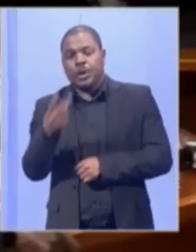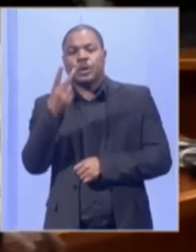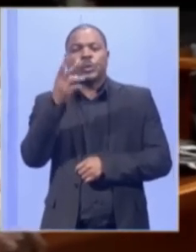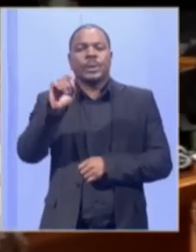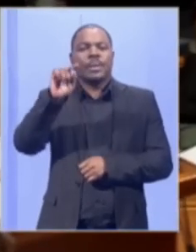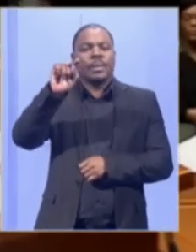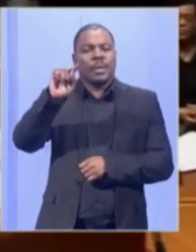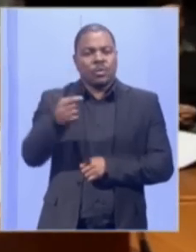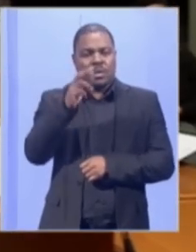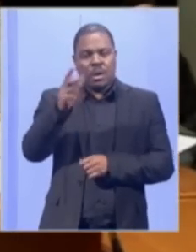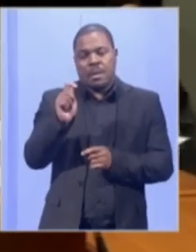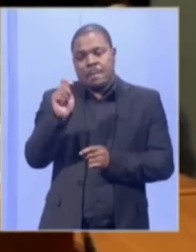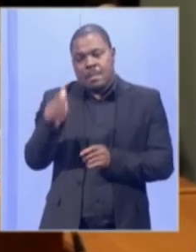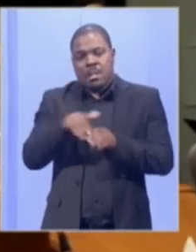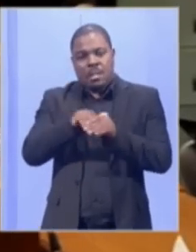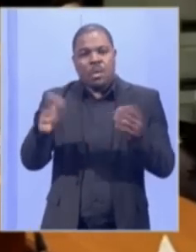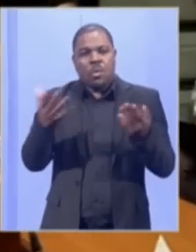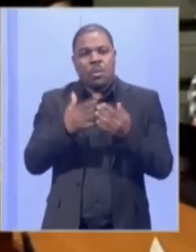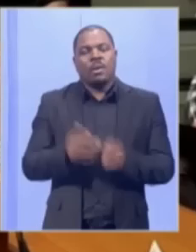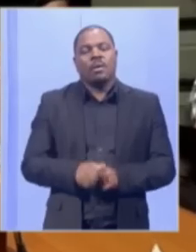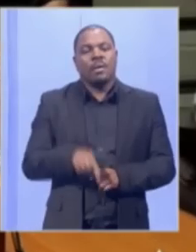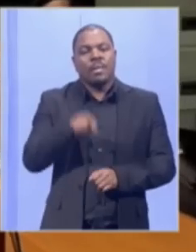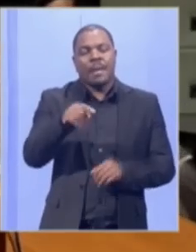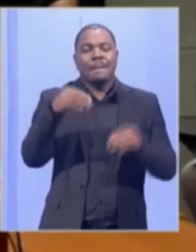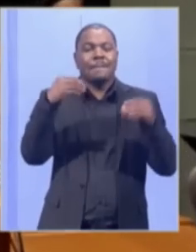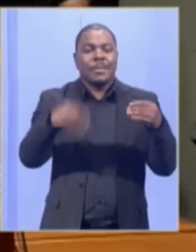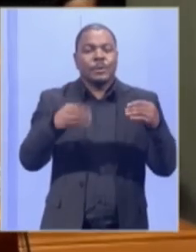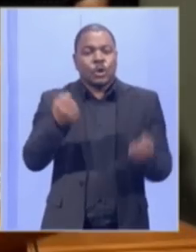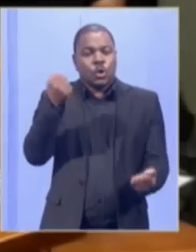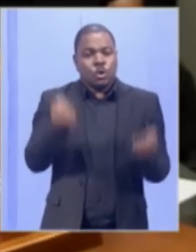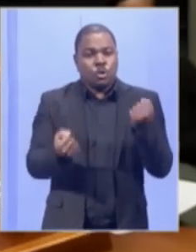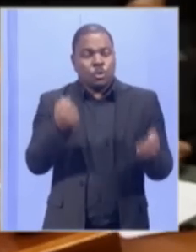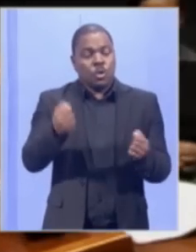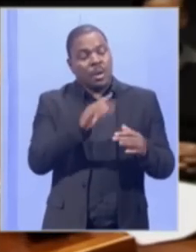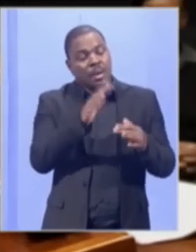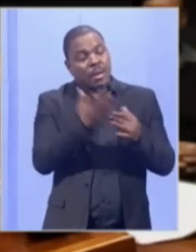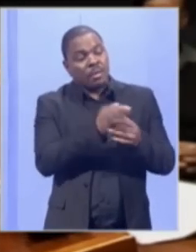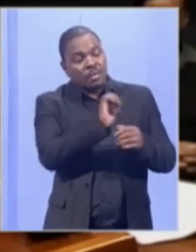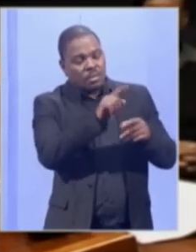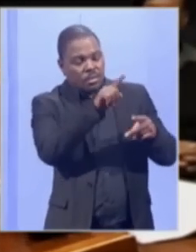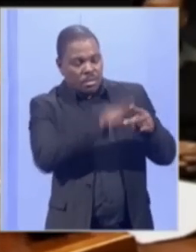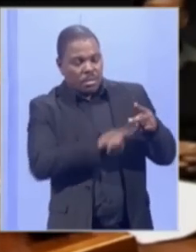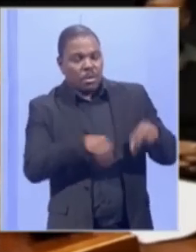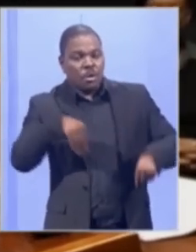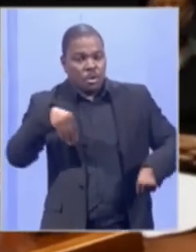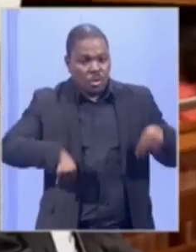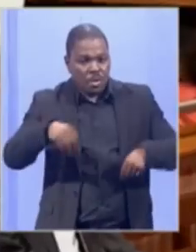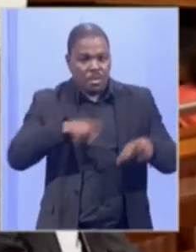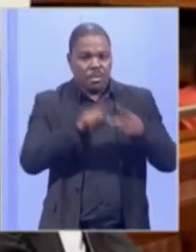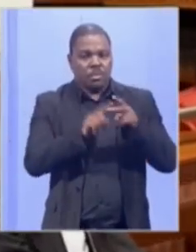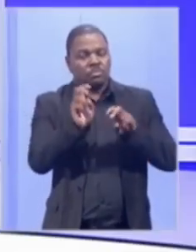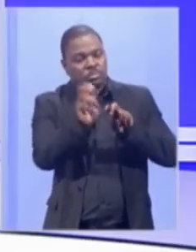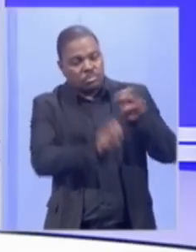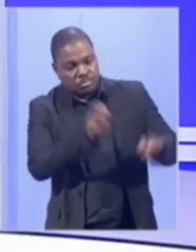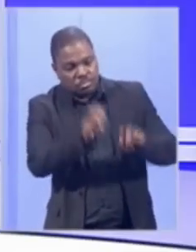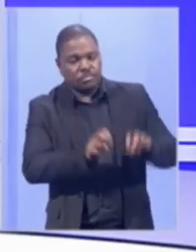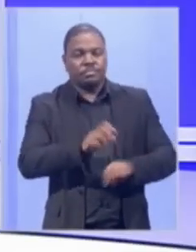20 ke lekgotla la ditlolo tsa molao tsa kgwebo ba tobane le diqoso tsa bobodu le boshodu.